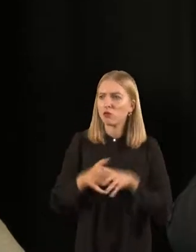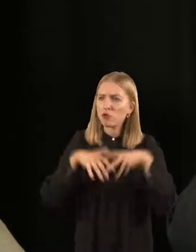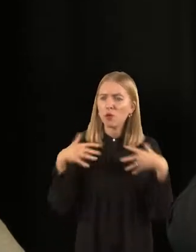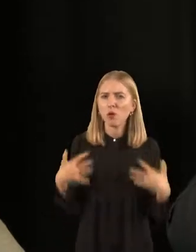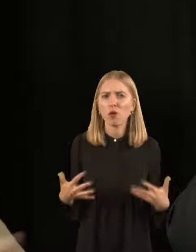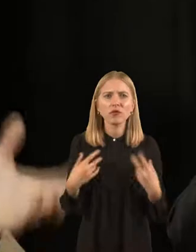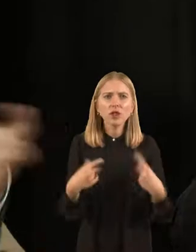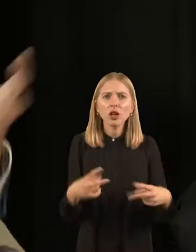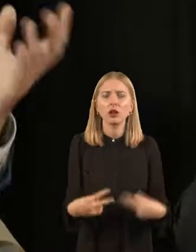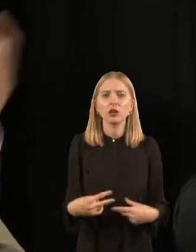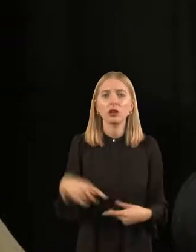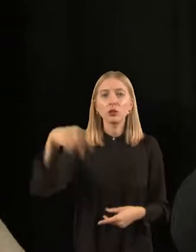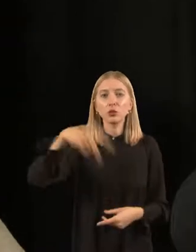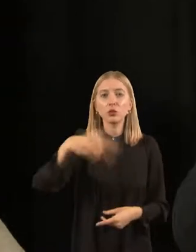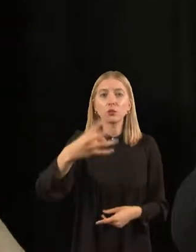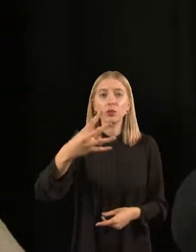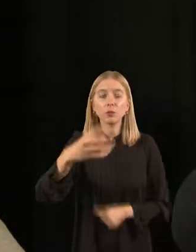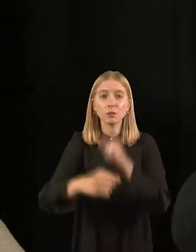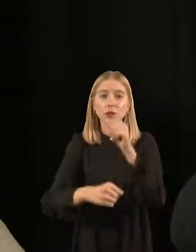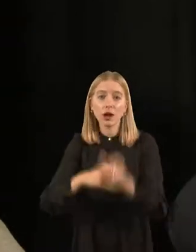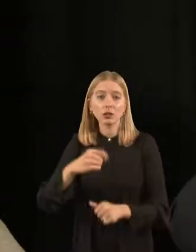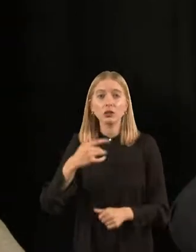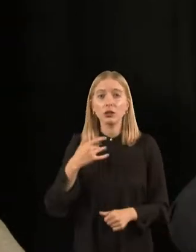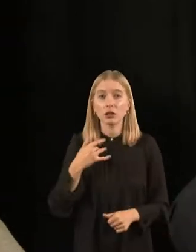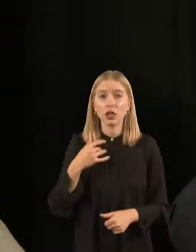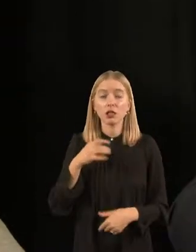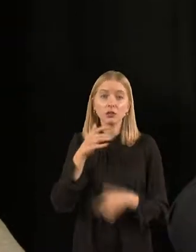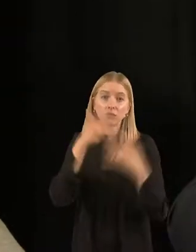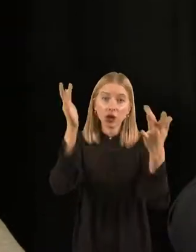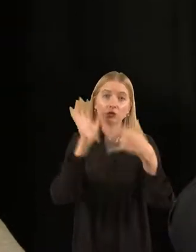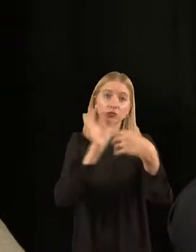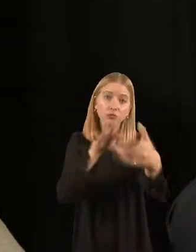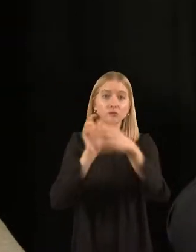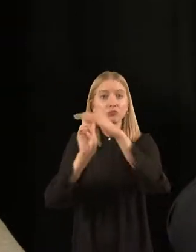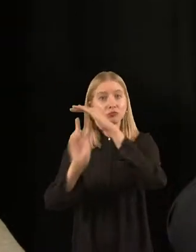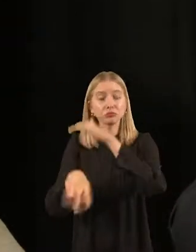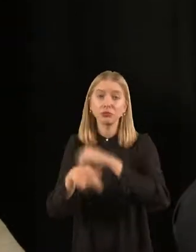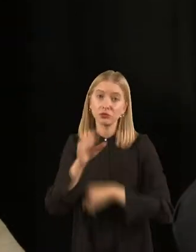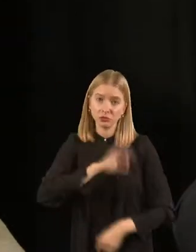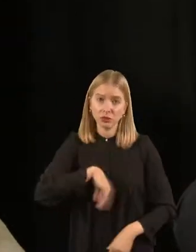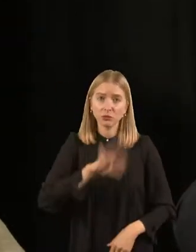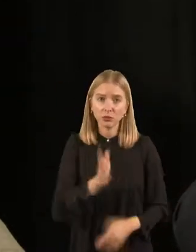problem and there will be no need for some extensive strategies.